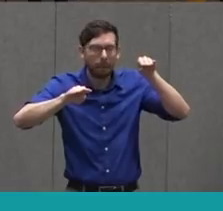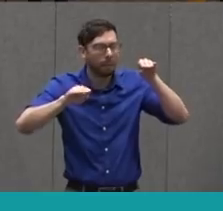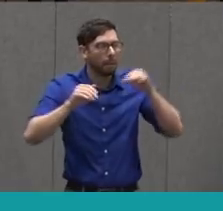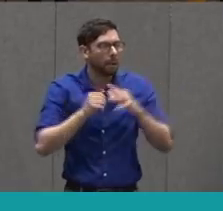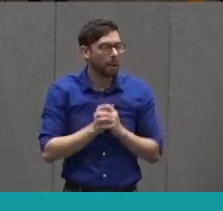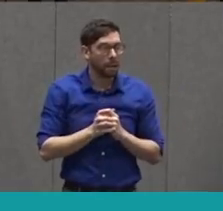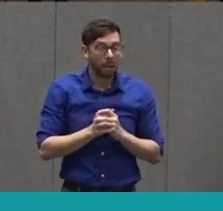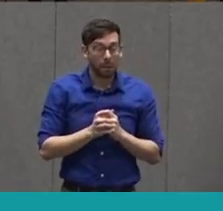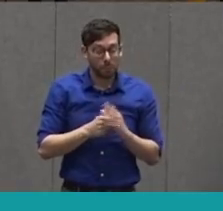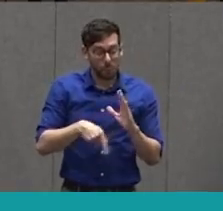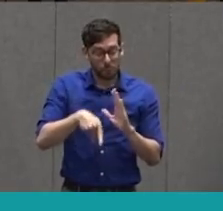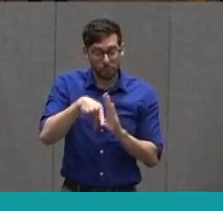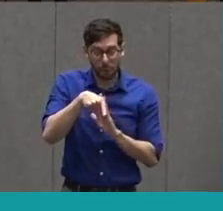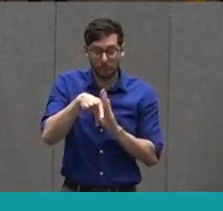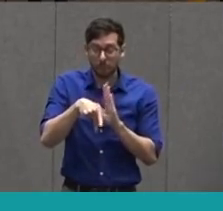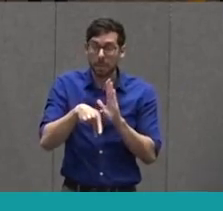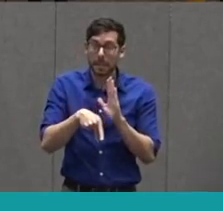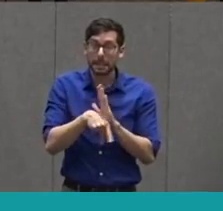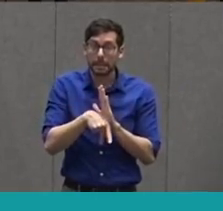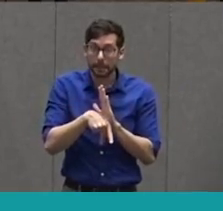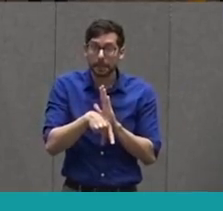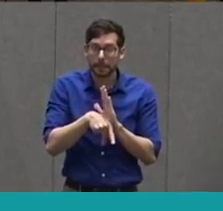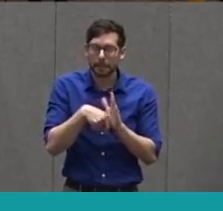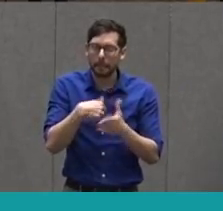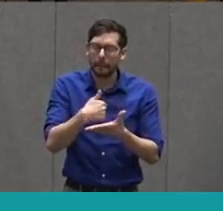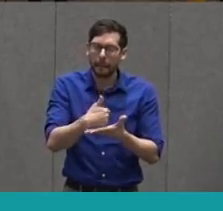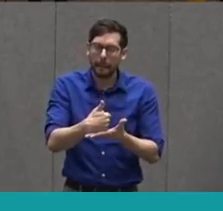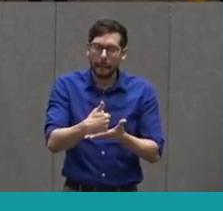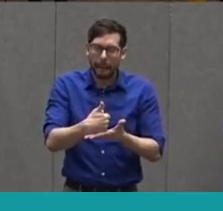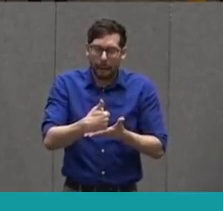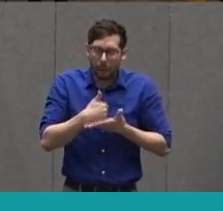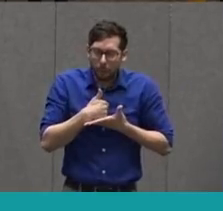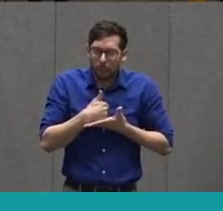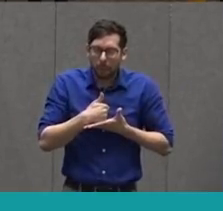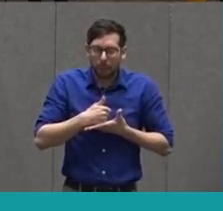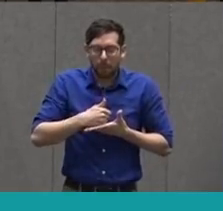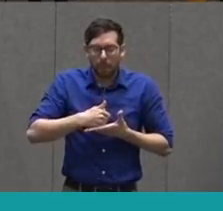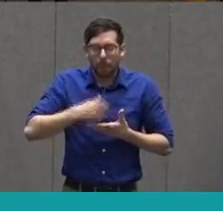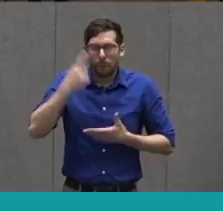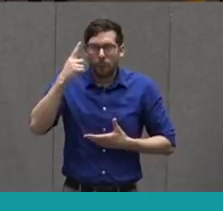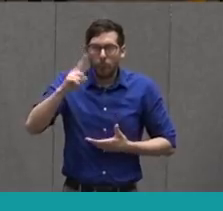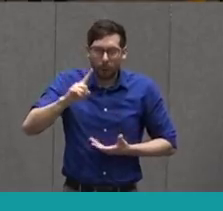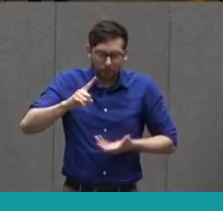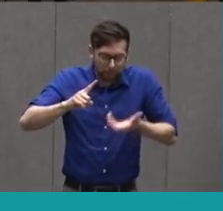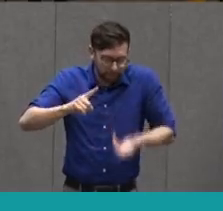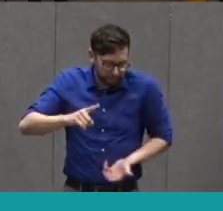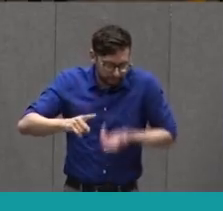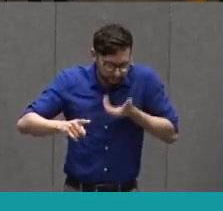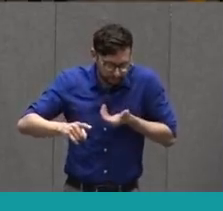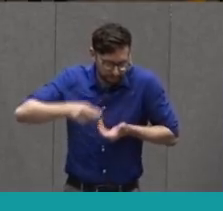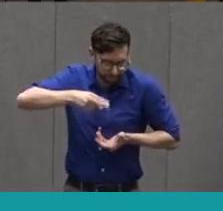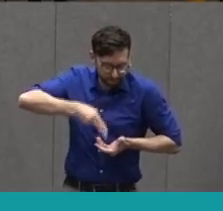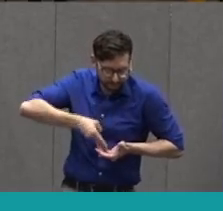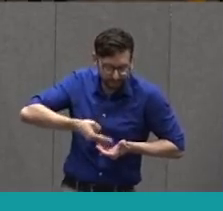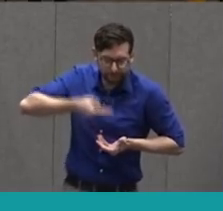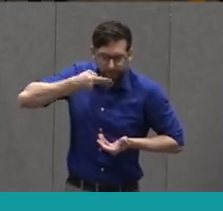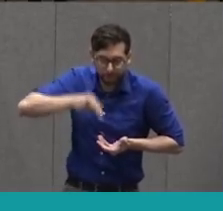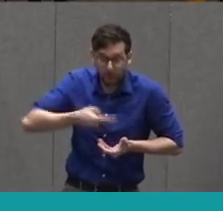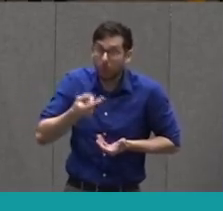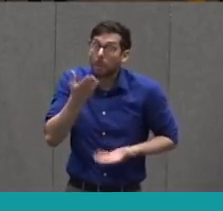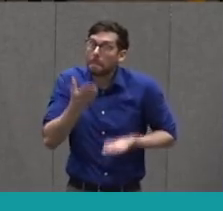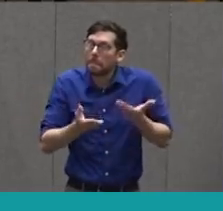Its properties help us eat soup or dig in. Maybe you use it to dig